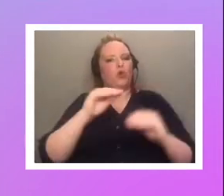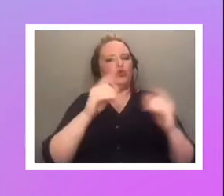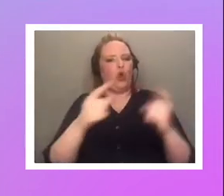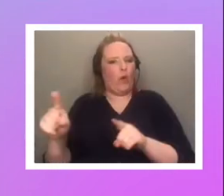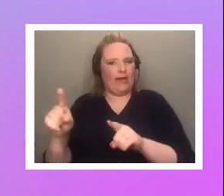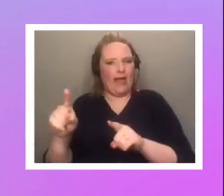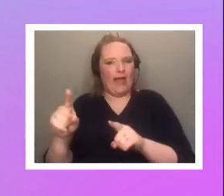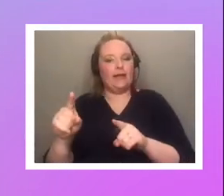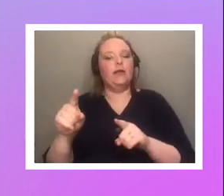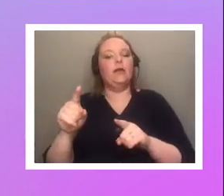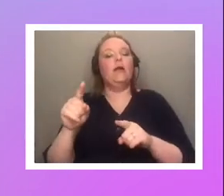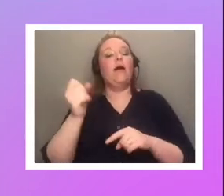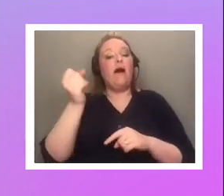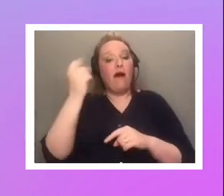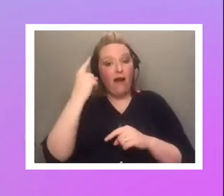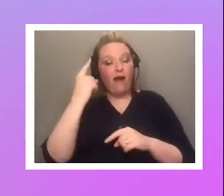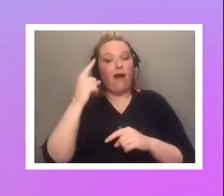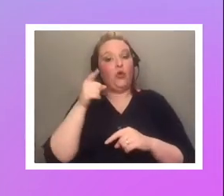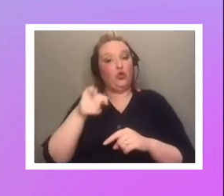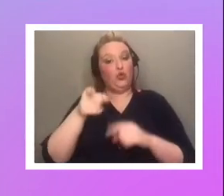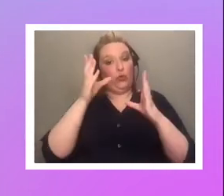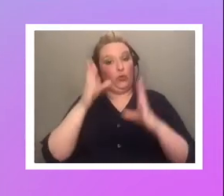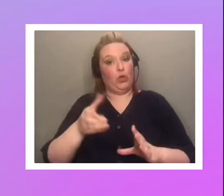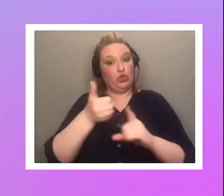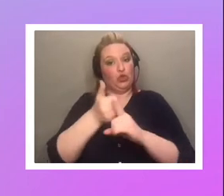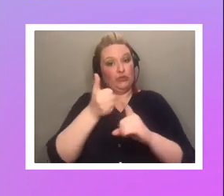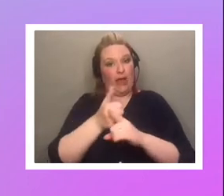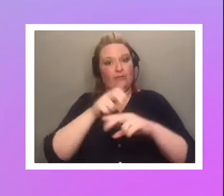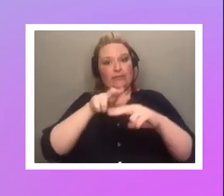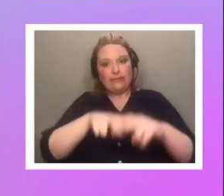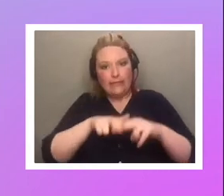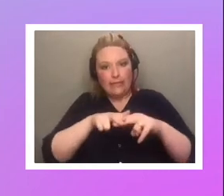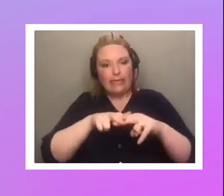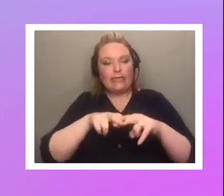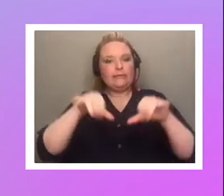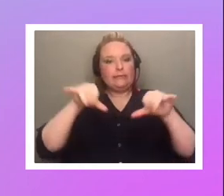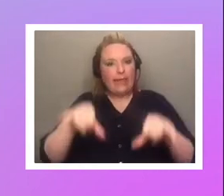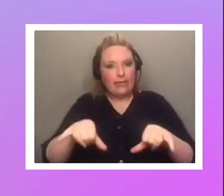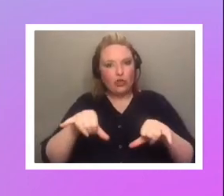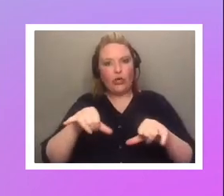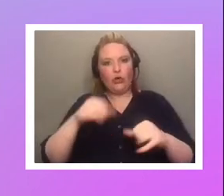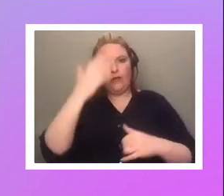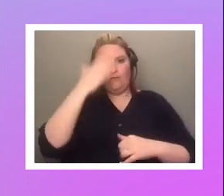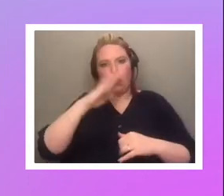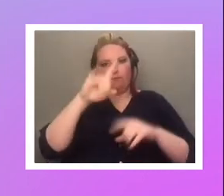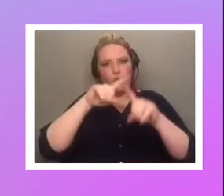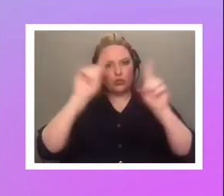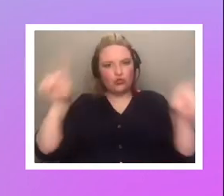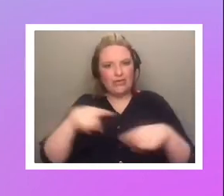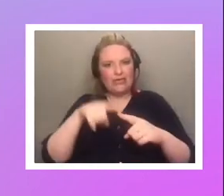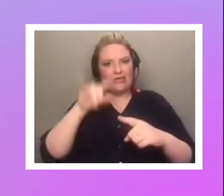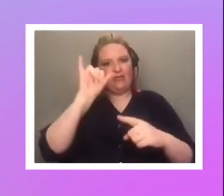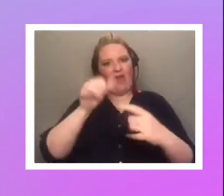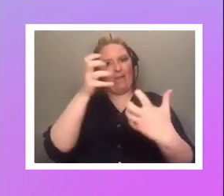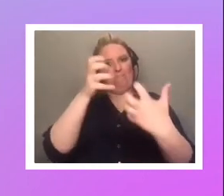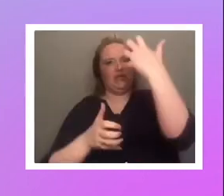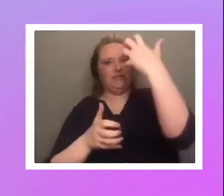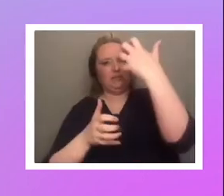on. But yet you, the person, are sitting here stationary in front of your screen, and that mismatch, that kind